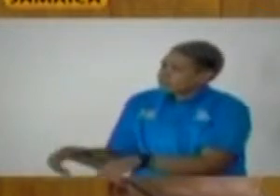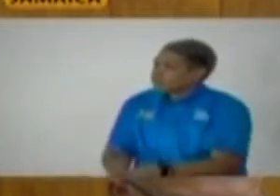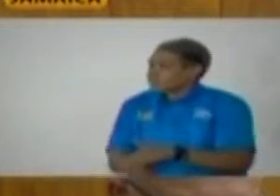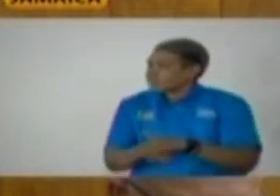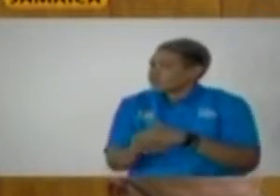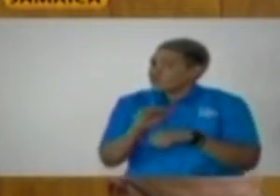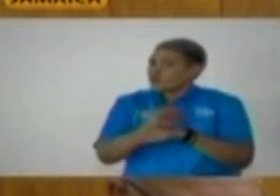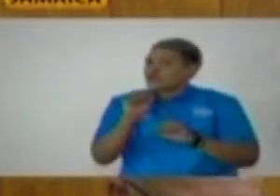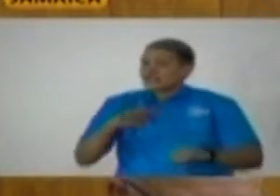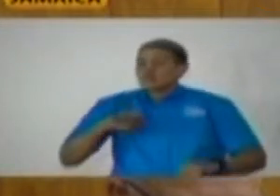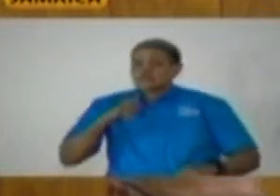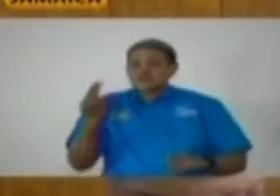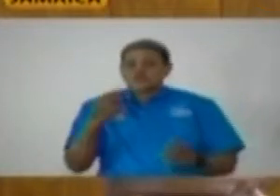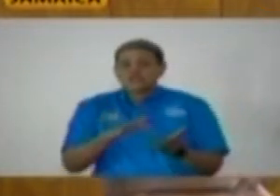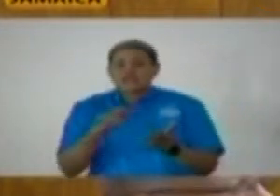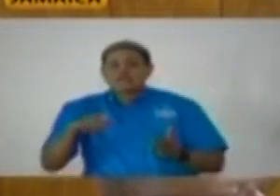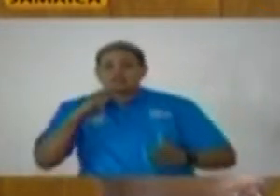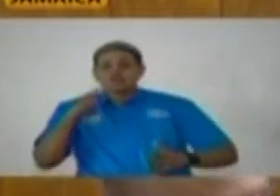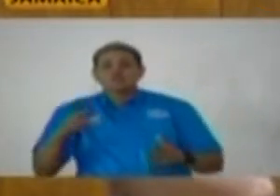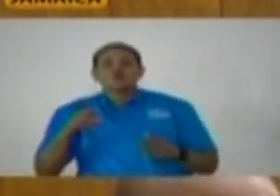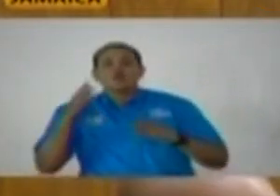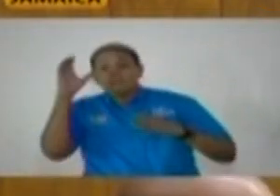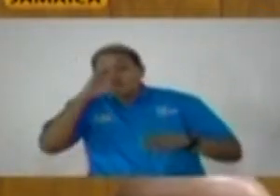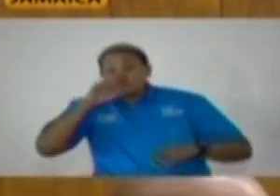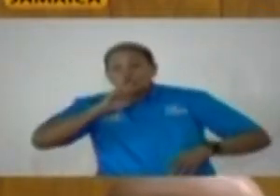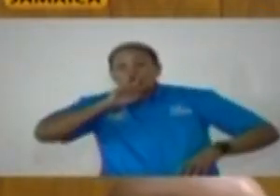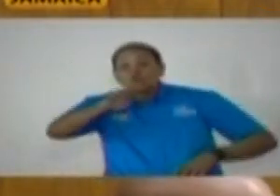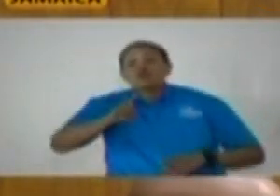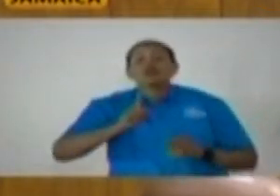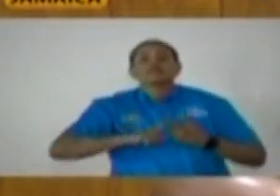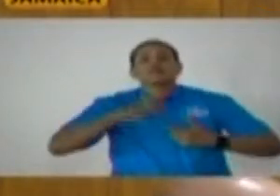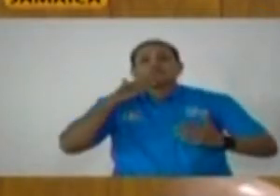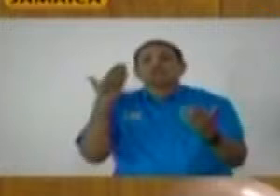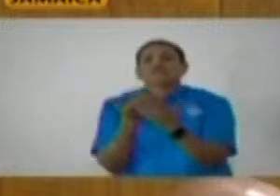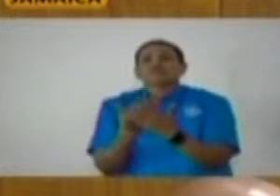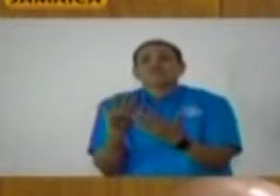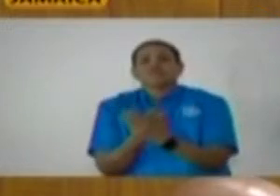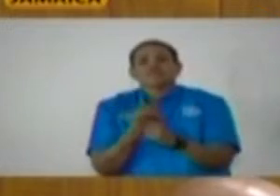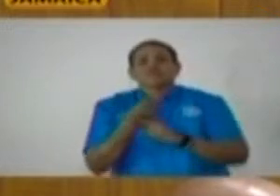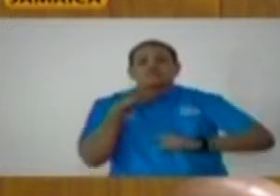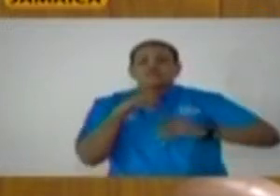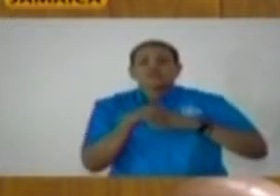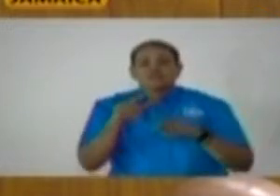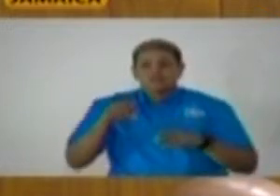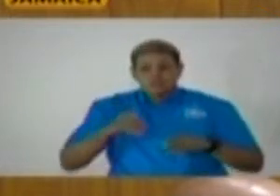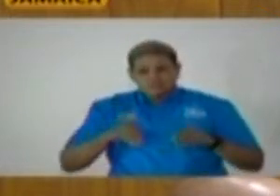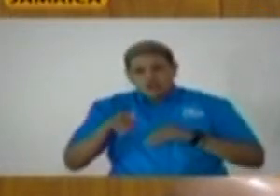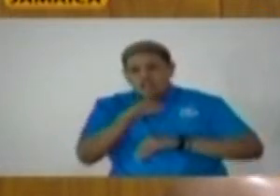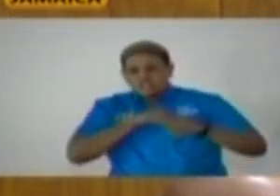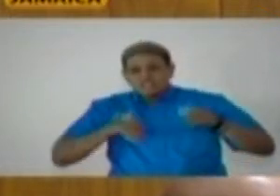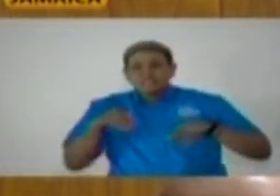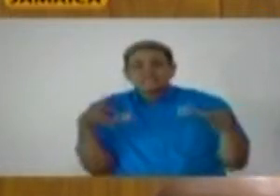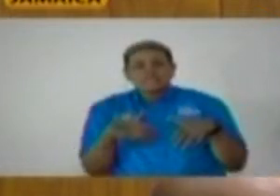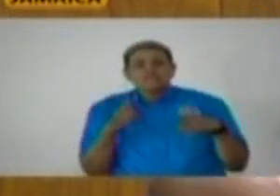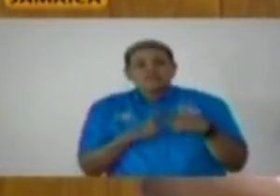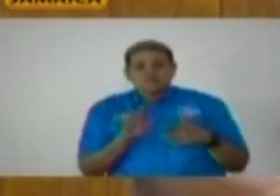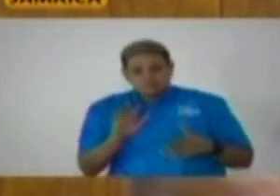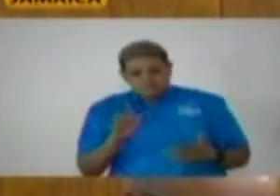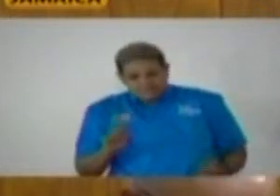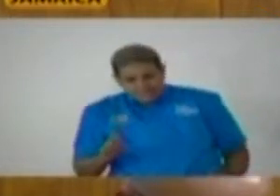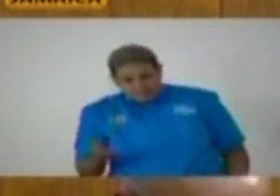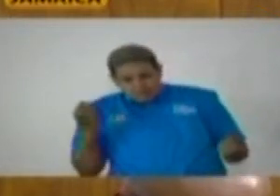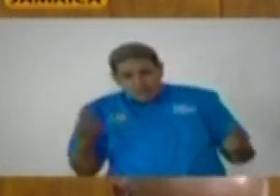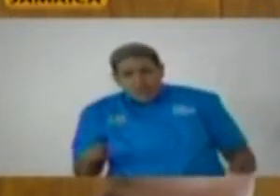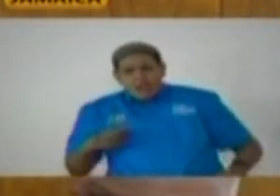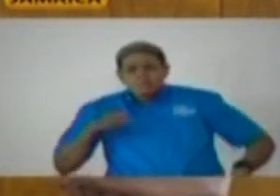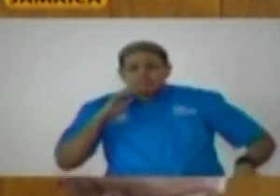these advantages to pursue real and lucrative opportunities within the logistics sector, and there are many. There